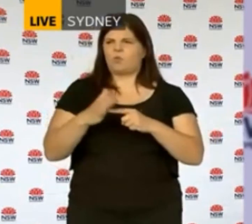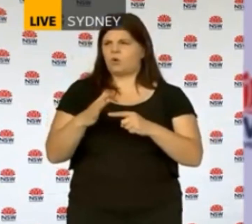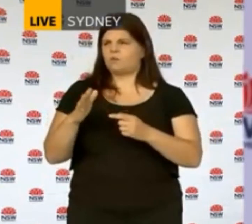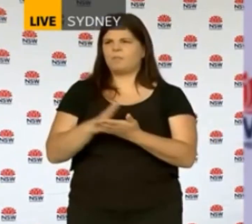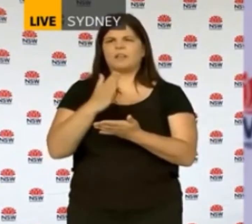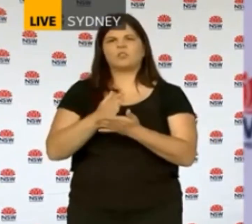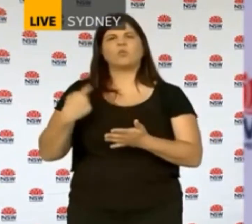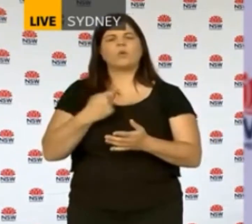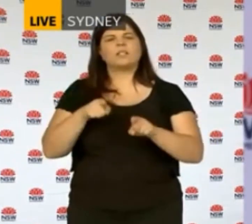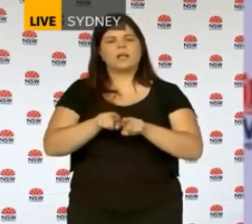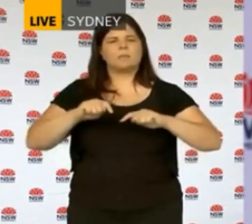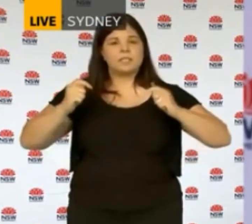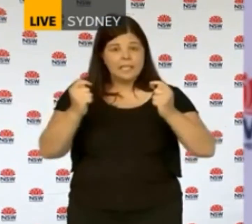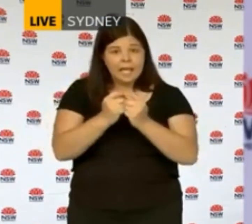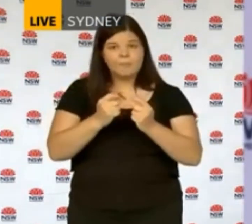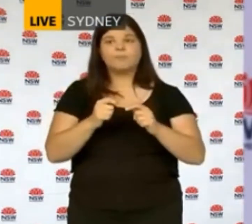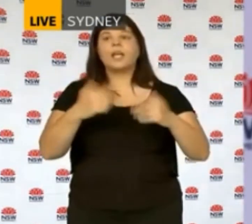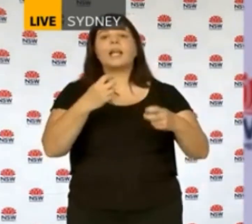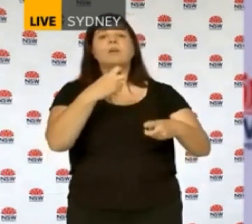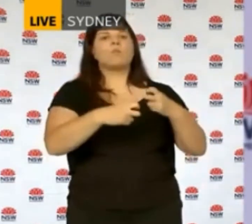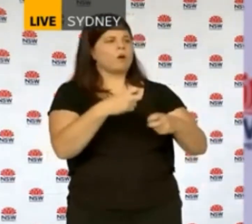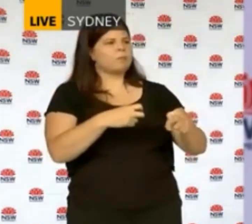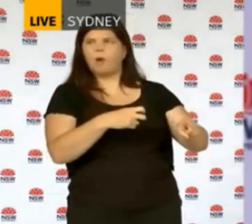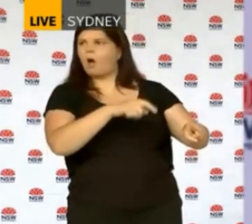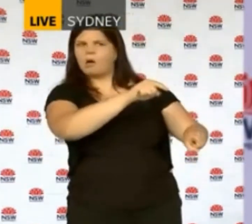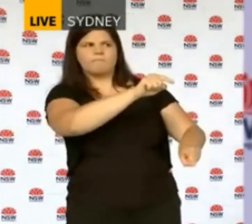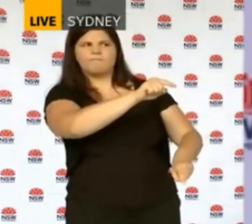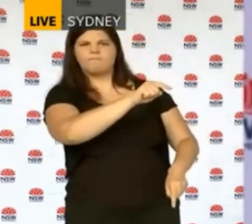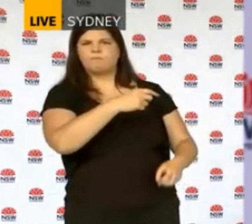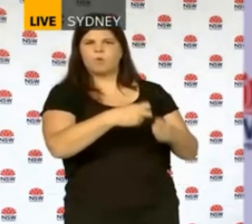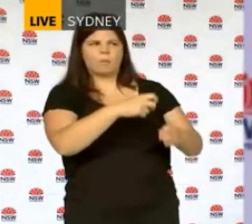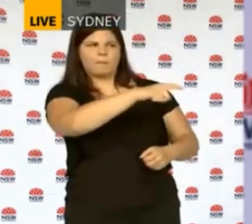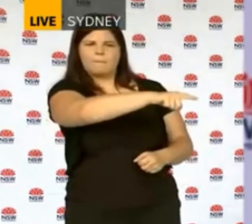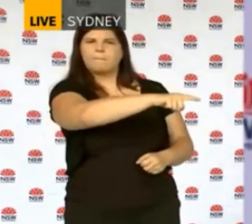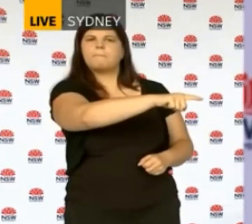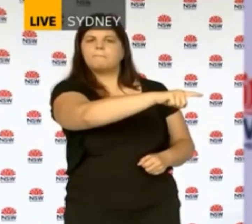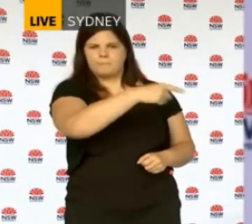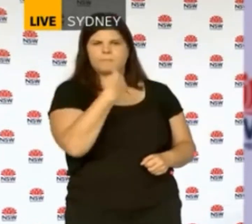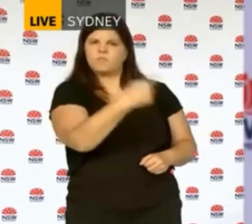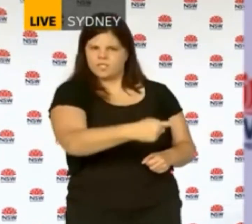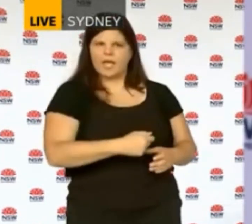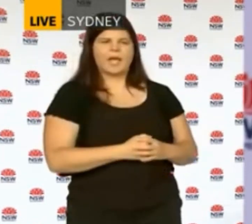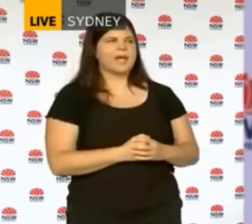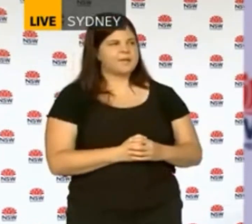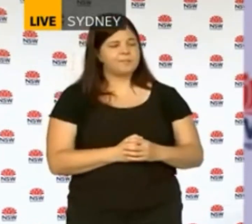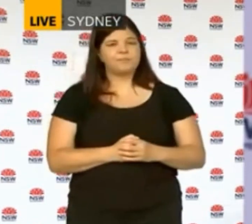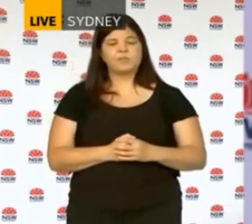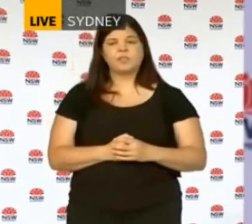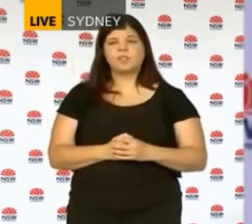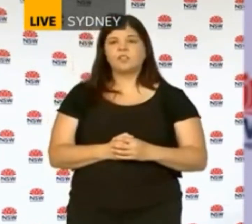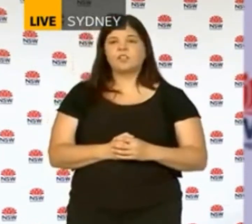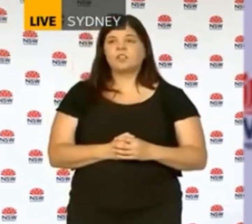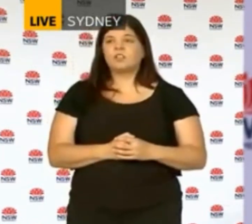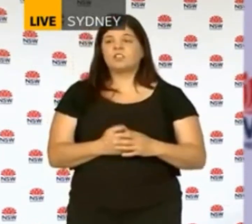much a team, and whenever there is a problem, that we then respond to it. So clearly, if I told you that there'd be no issues,